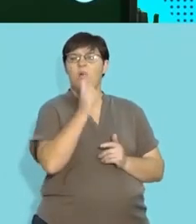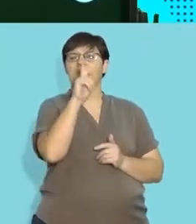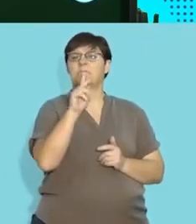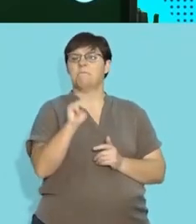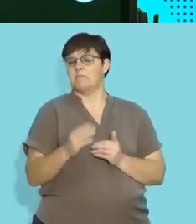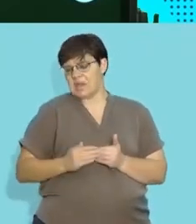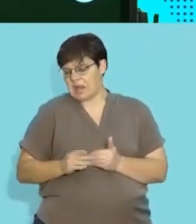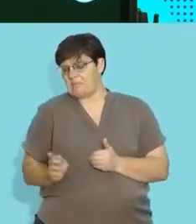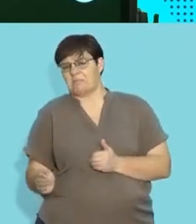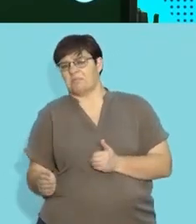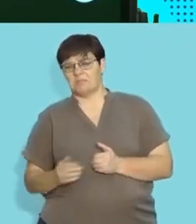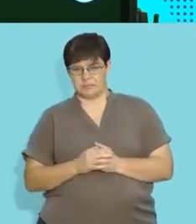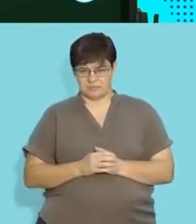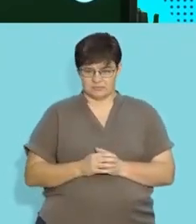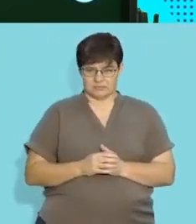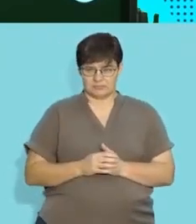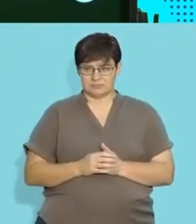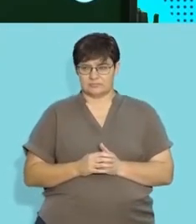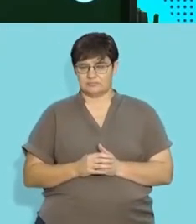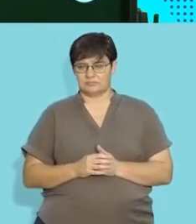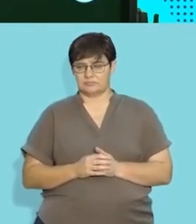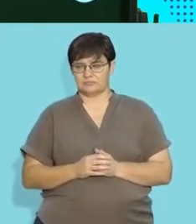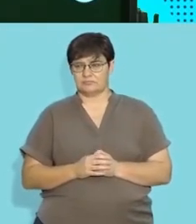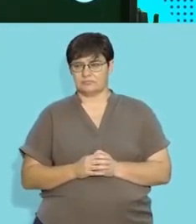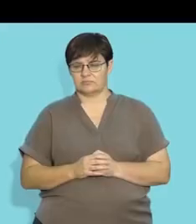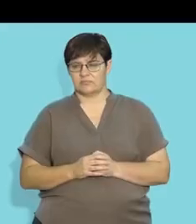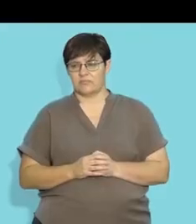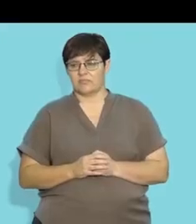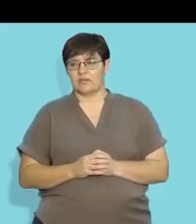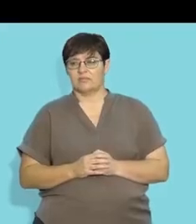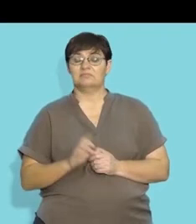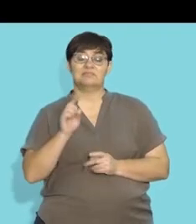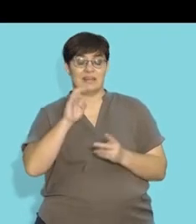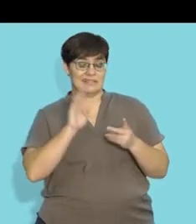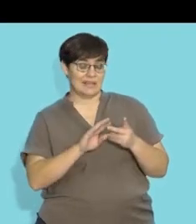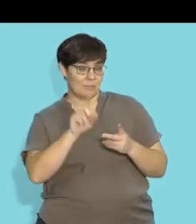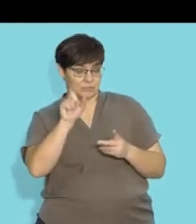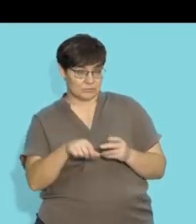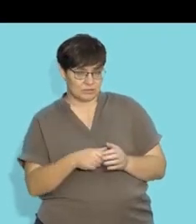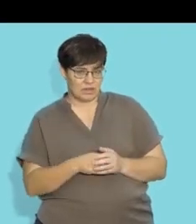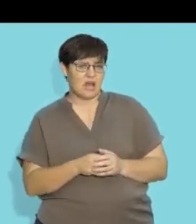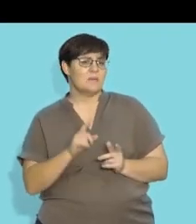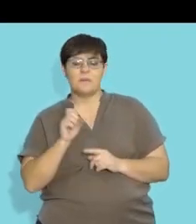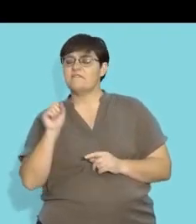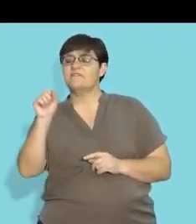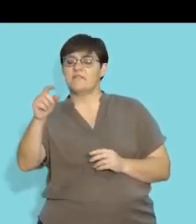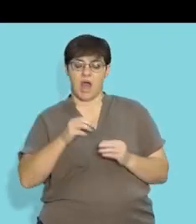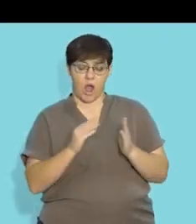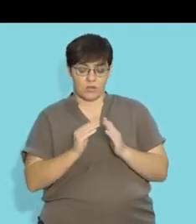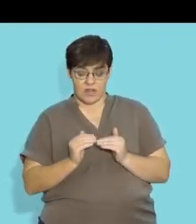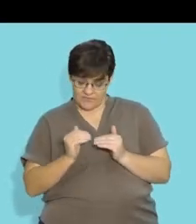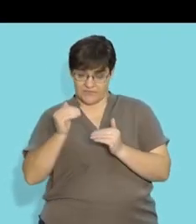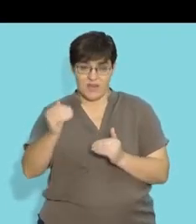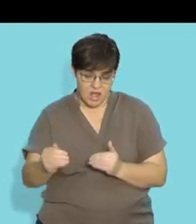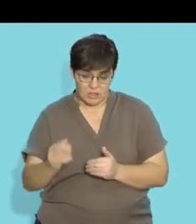kilometer. Okay, I think you can walk 1 kilometer. Okay? And the other person was 2 kilometers, and